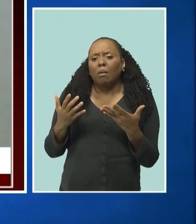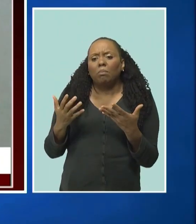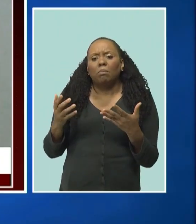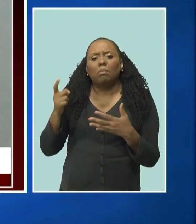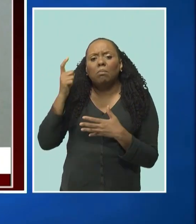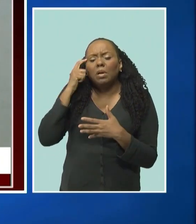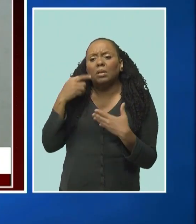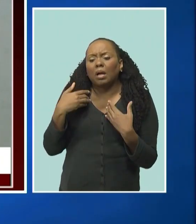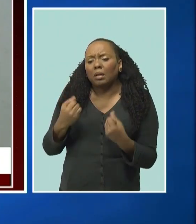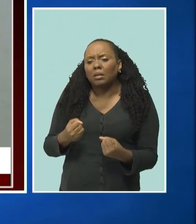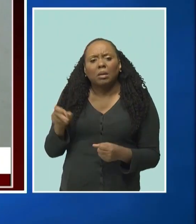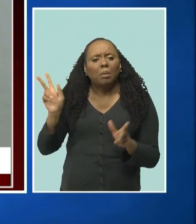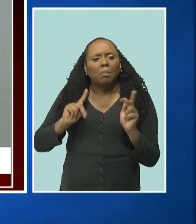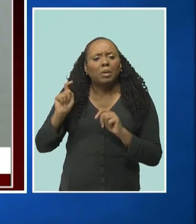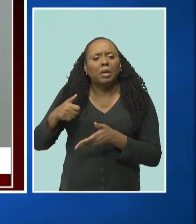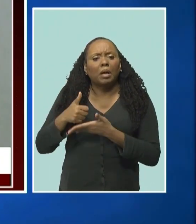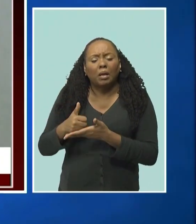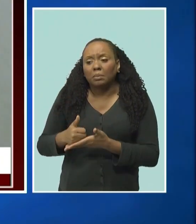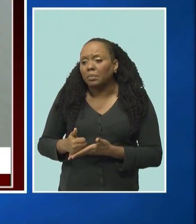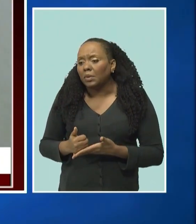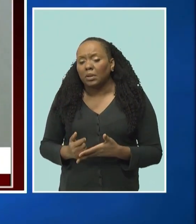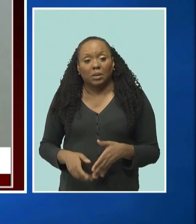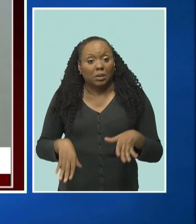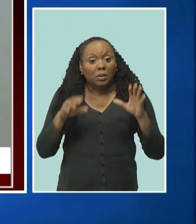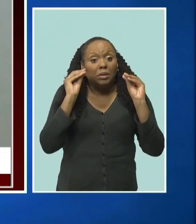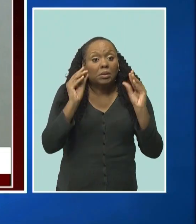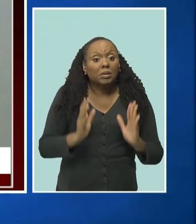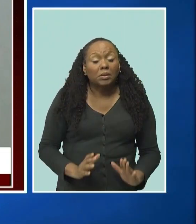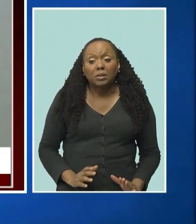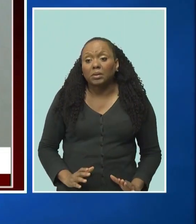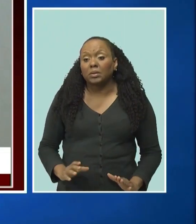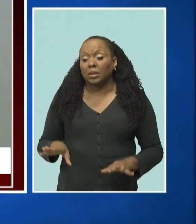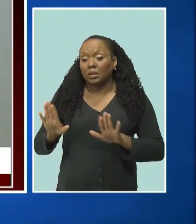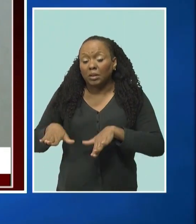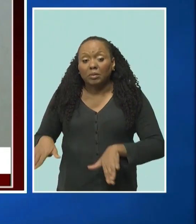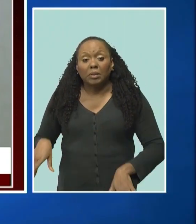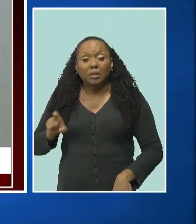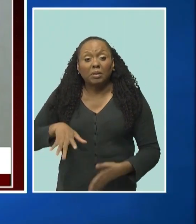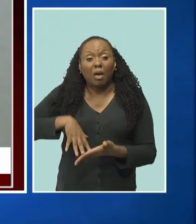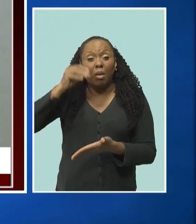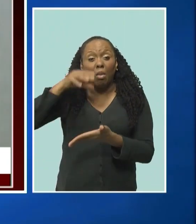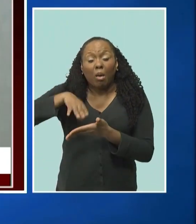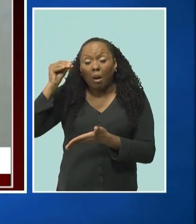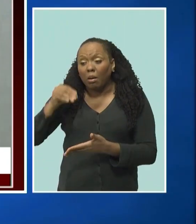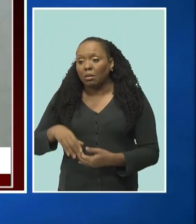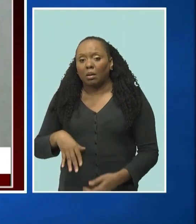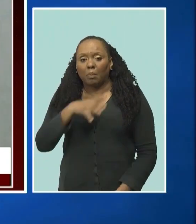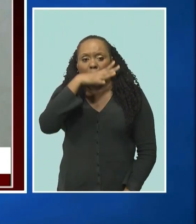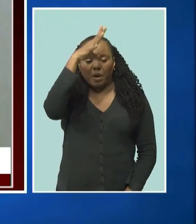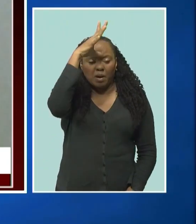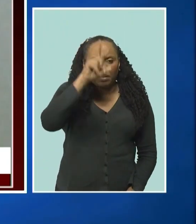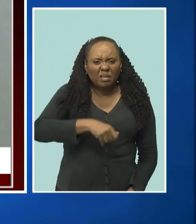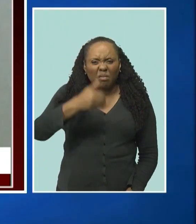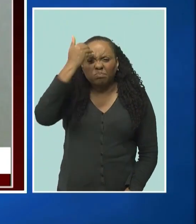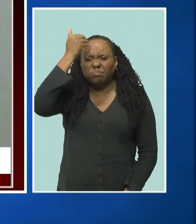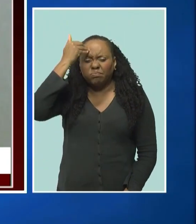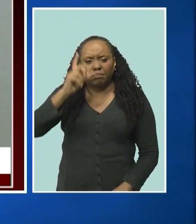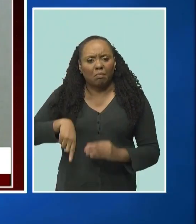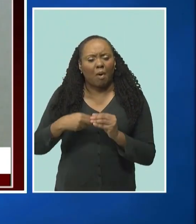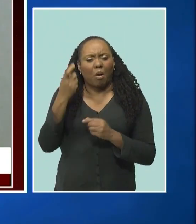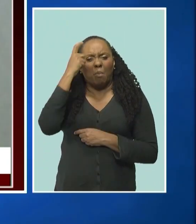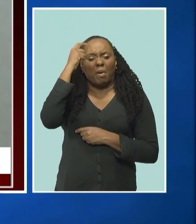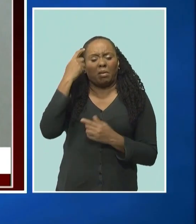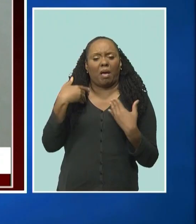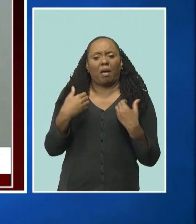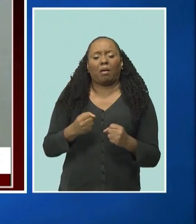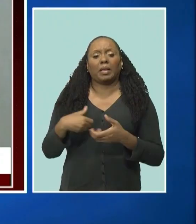occur. Also getting the teachers and the persons within the school, their parents also more aware of these things, and helping